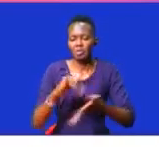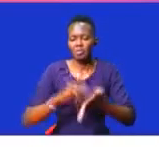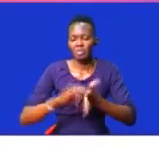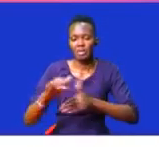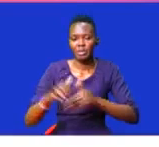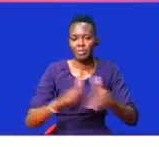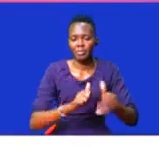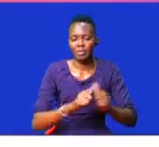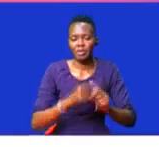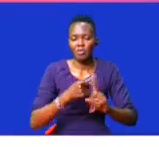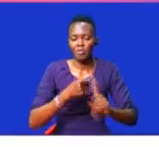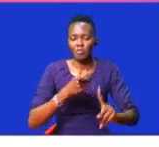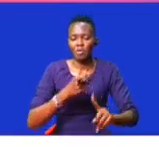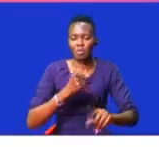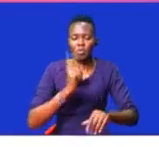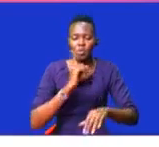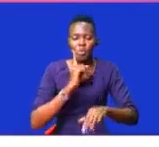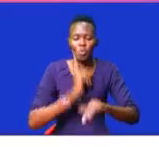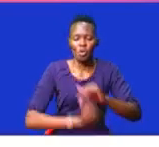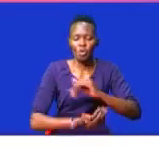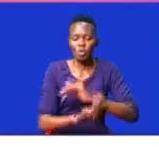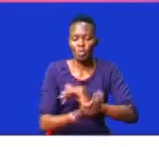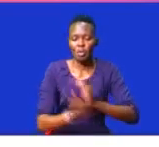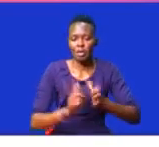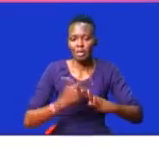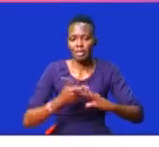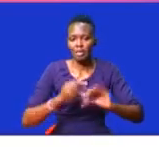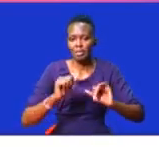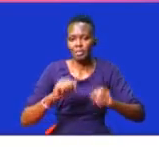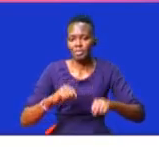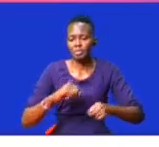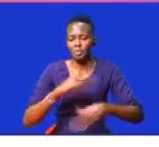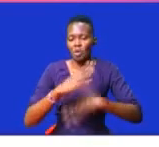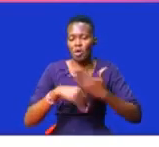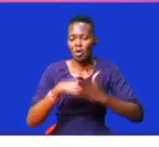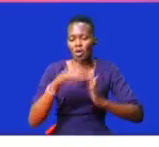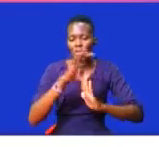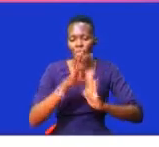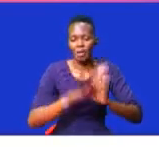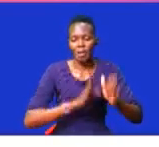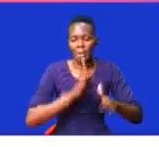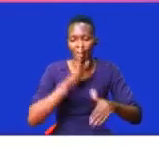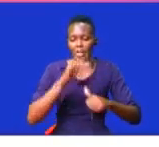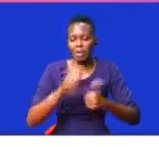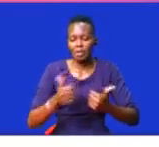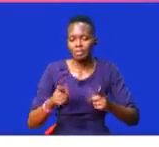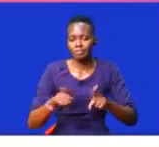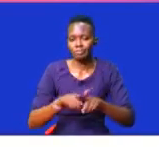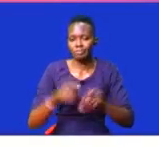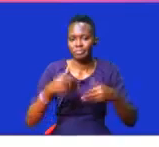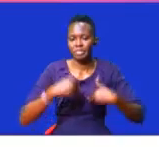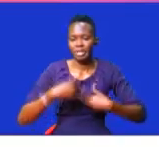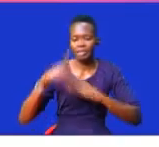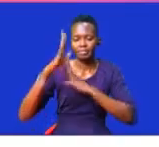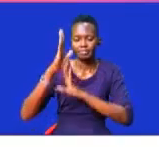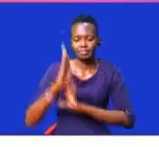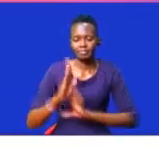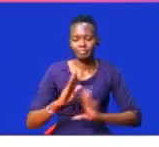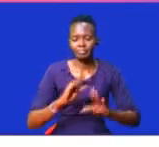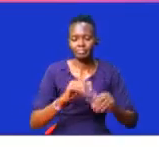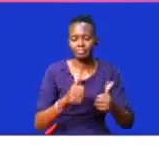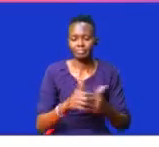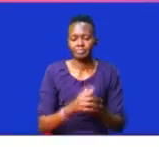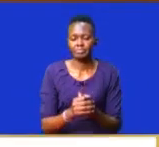ukinyi makinya mara amuro mikoro chendo duto dhikare nyaka chopi yoro kwe kumagarita kwe kachiel kuda winjruok duogi wange.